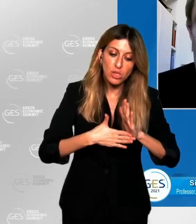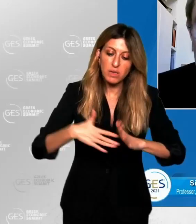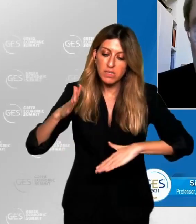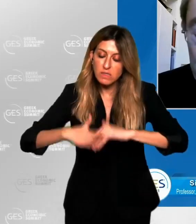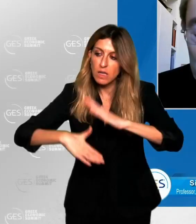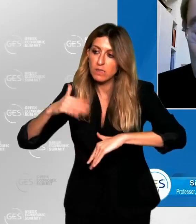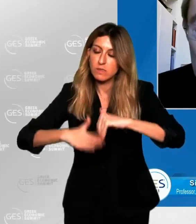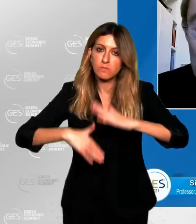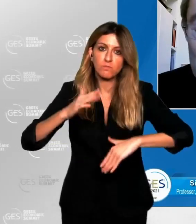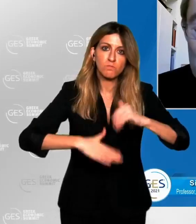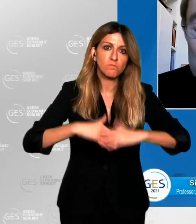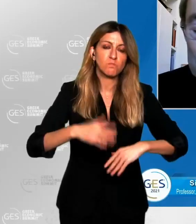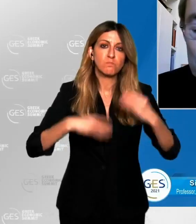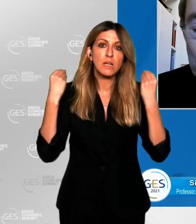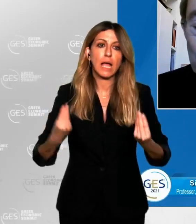Now,